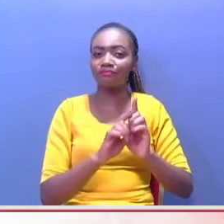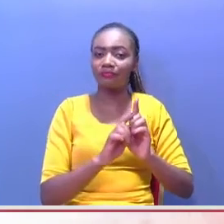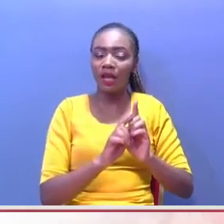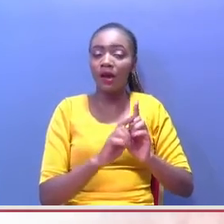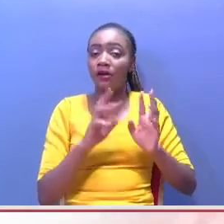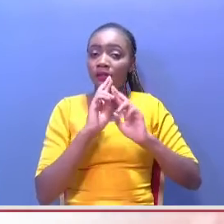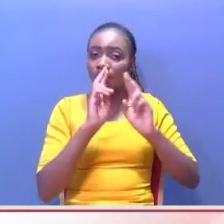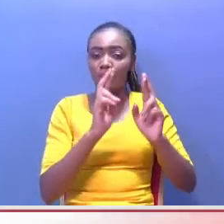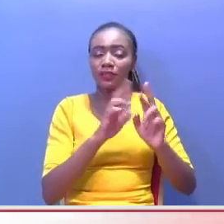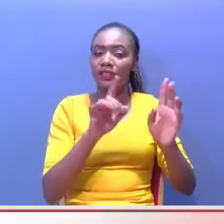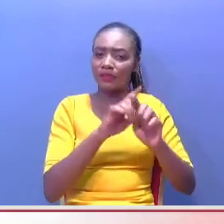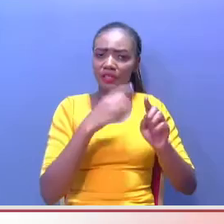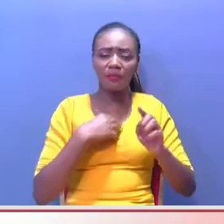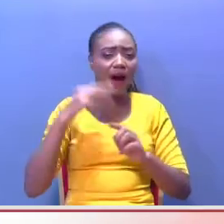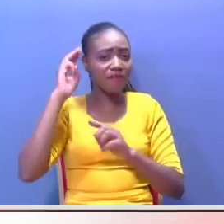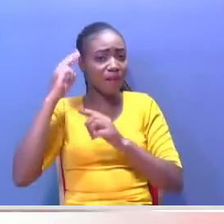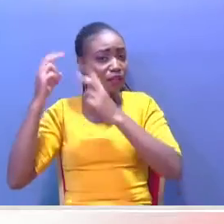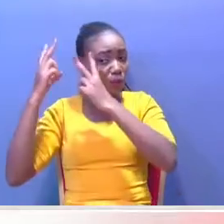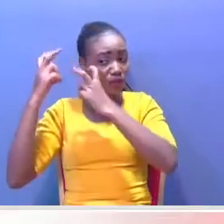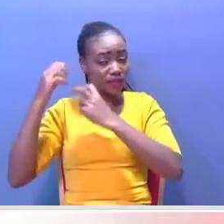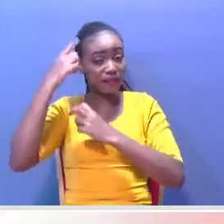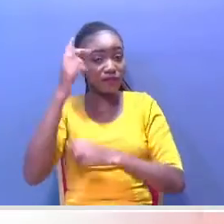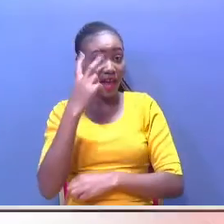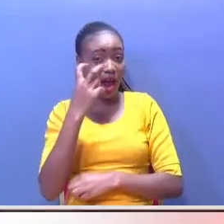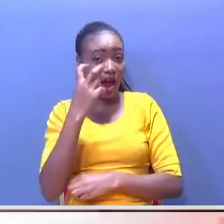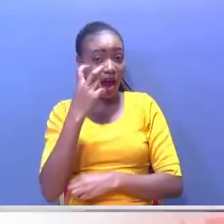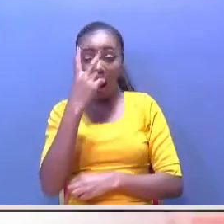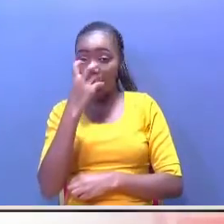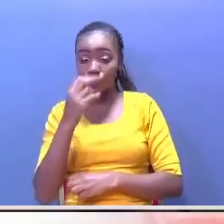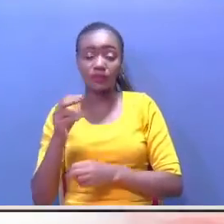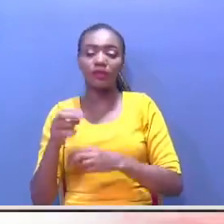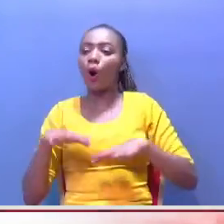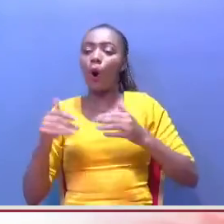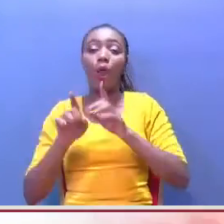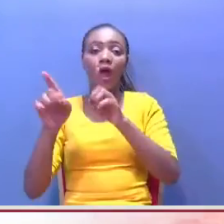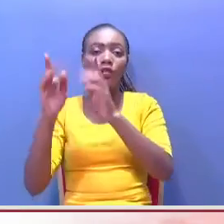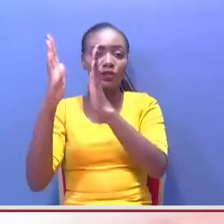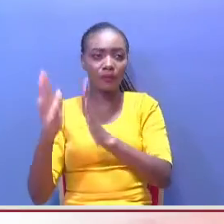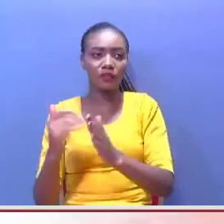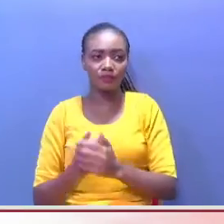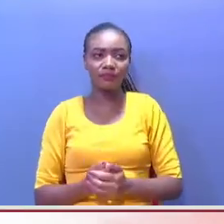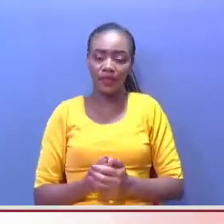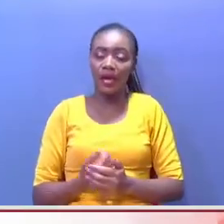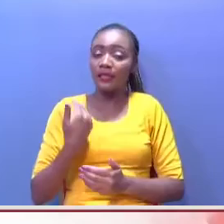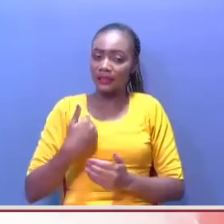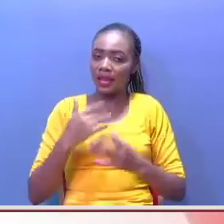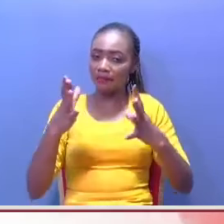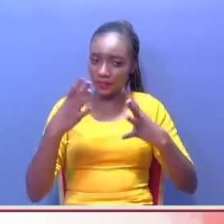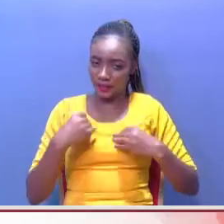also conduct a mental assessment for the accused persons. I have considered the application. There is indication that the